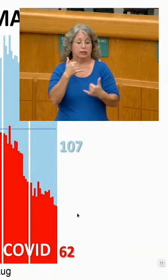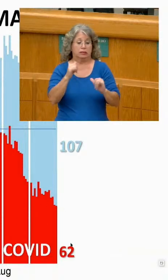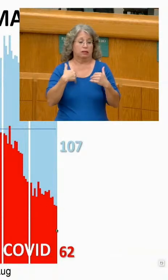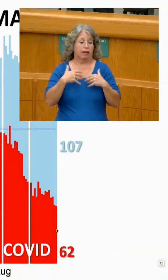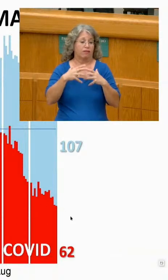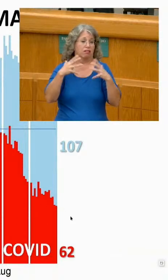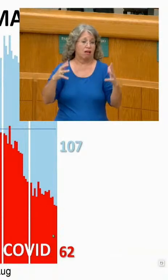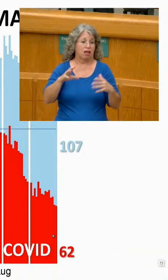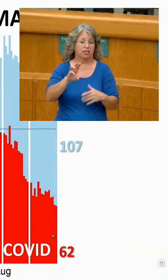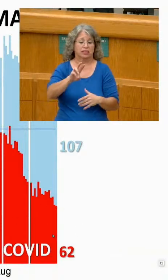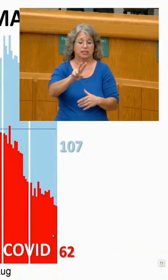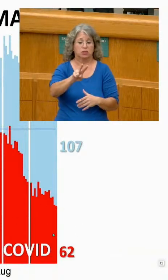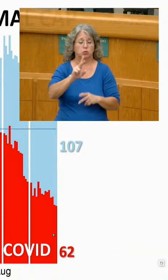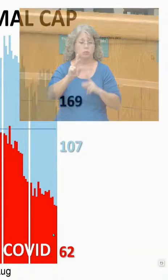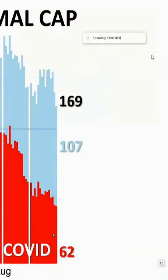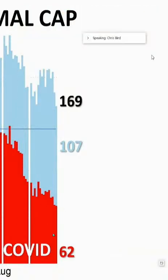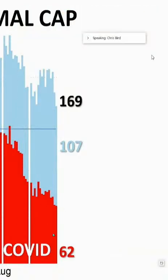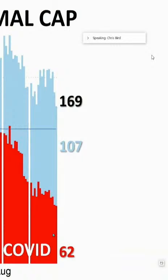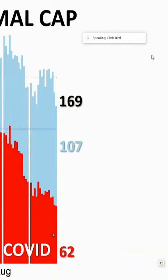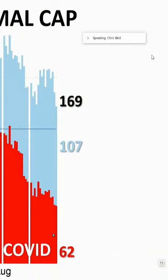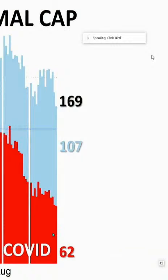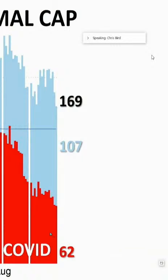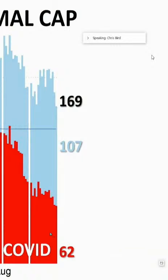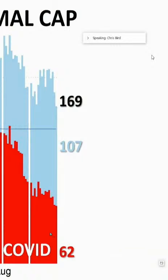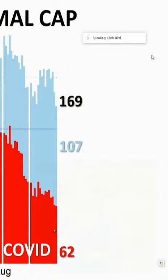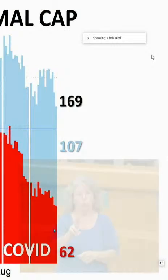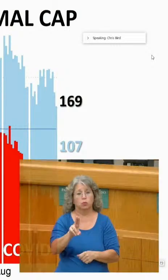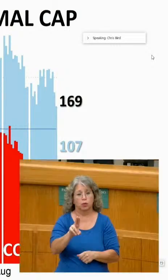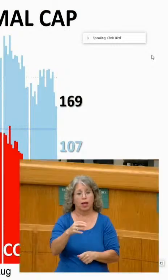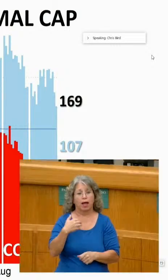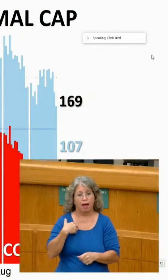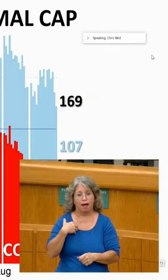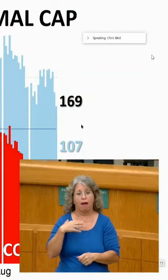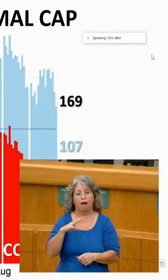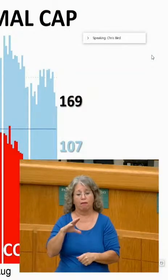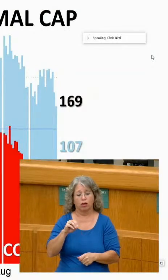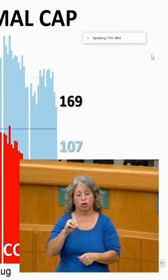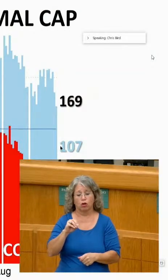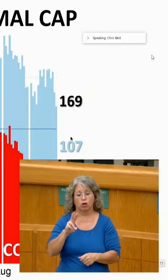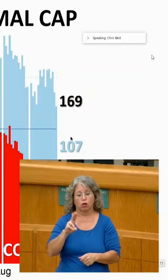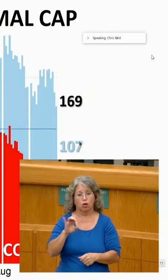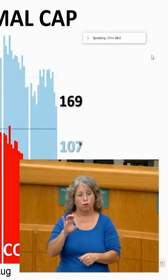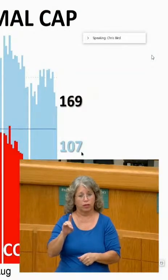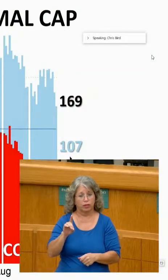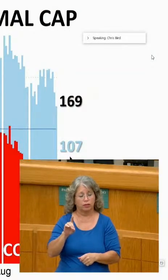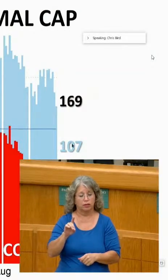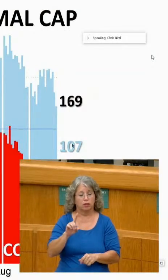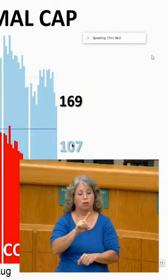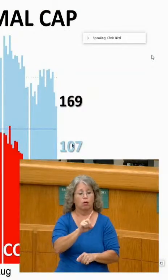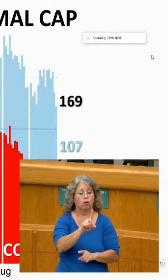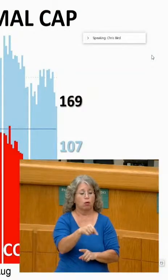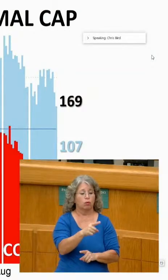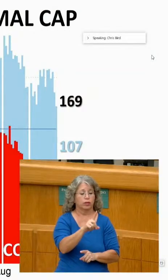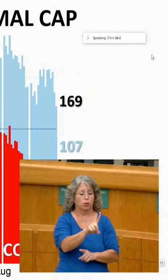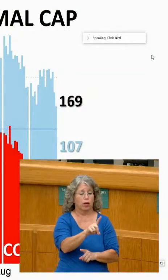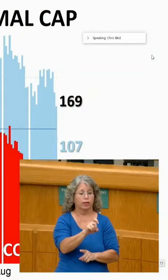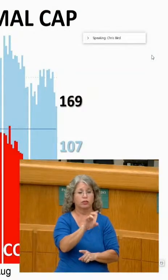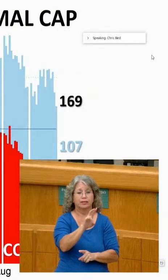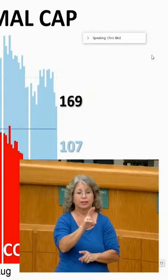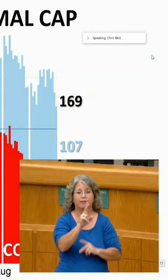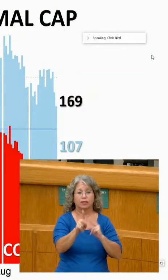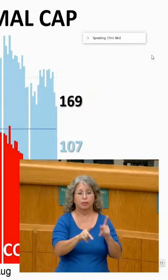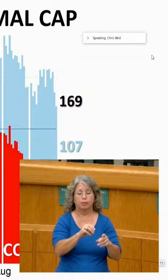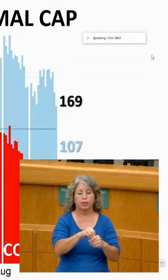the ICUs at the Coastal Bend have COVID, and only 107 don't have COVID,